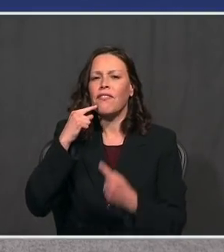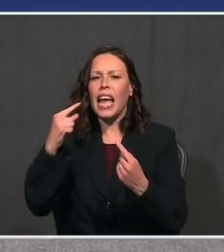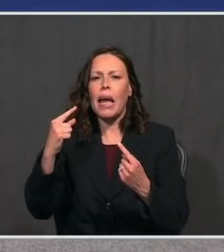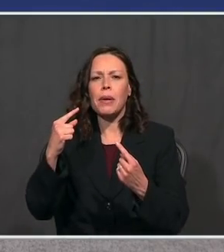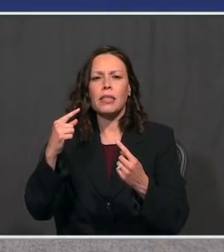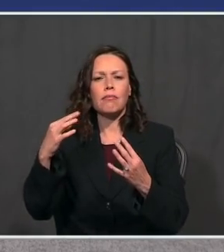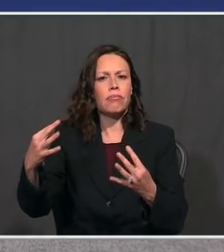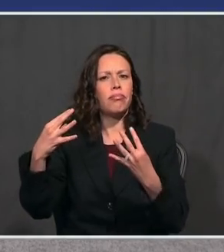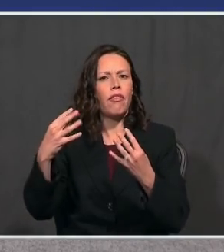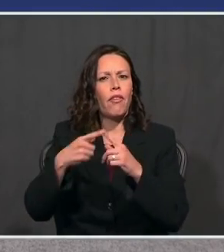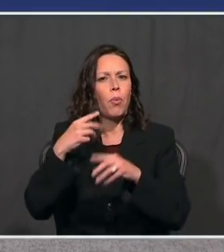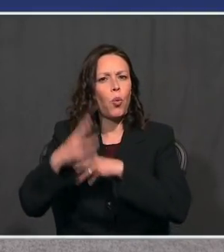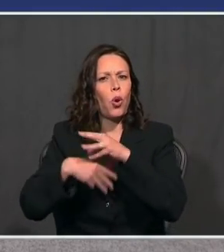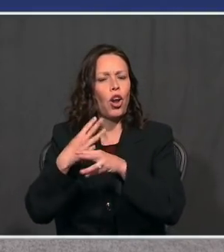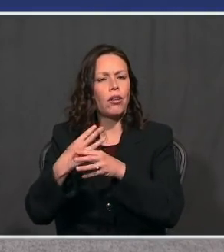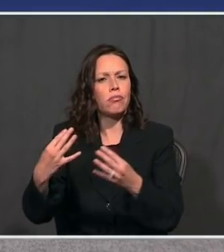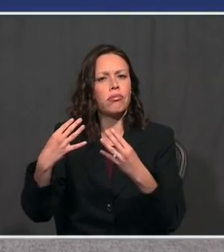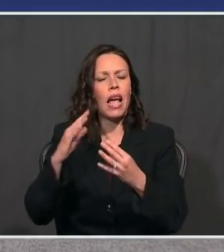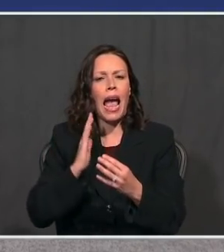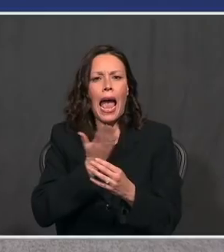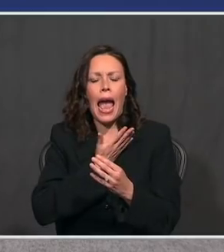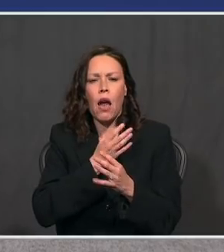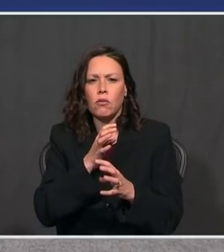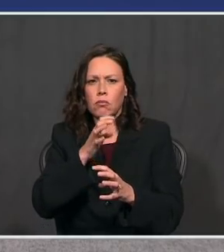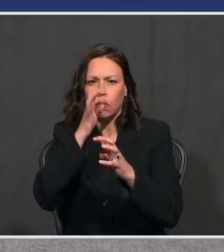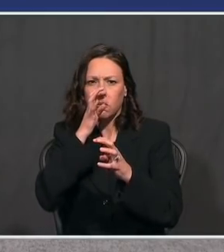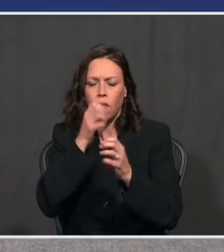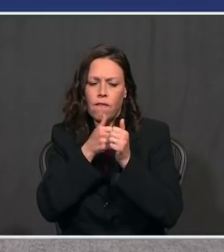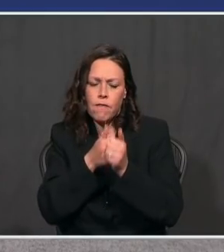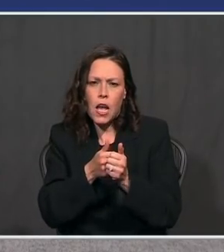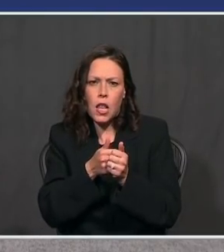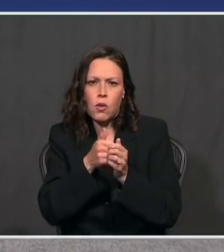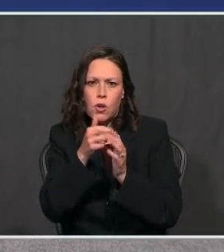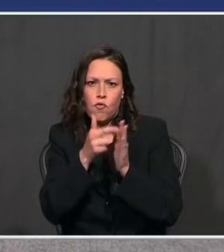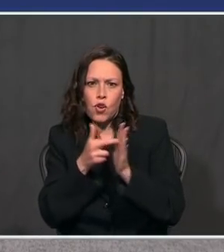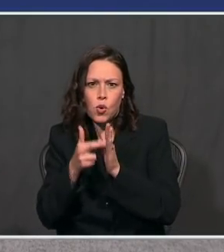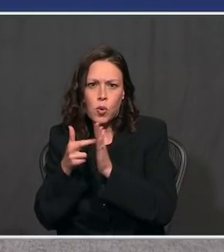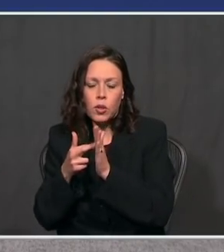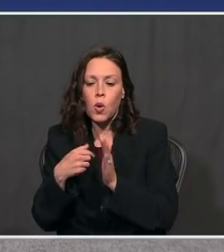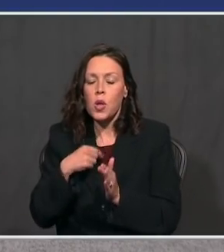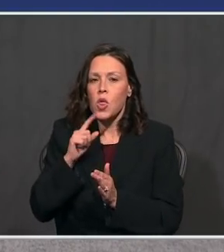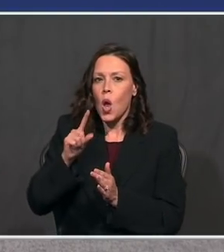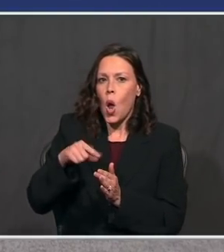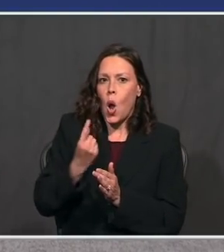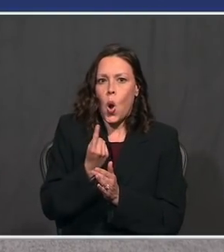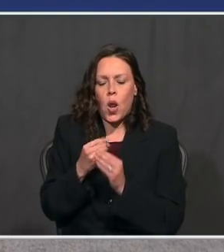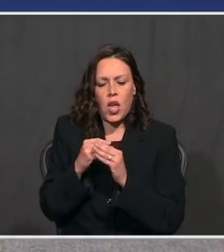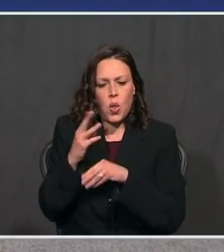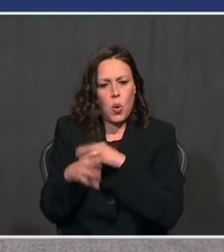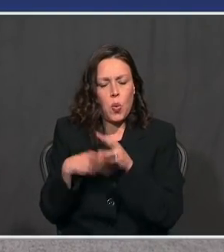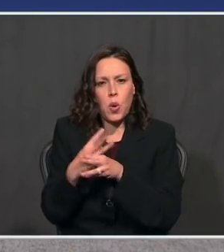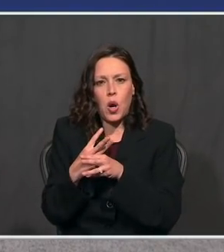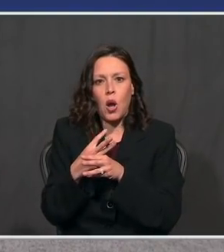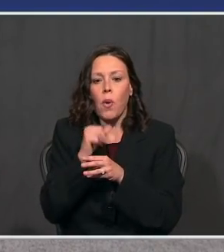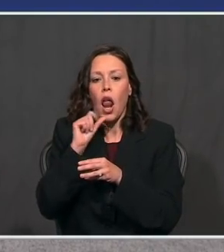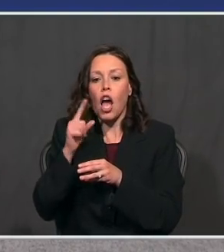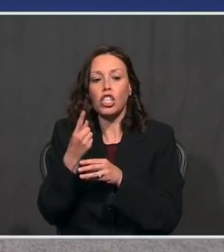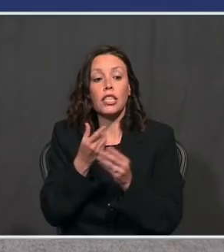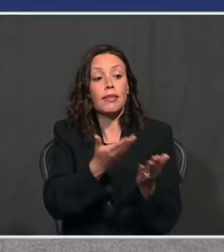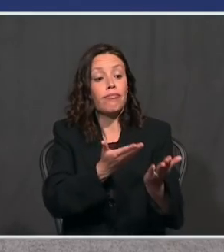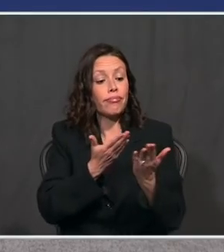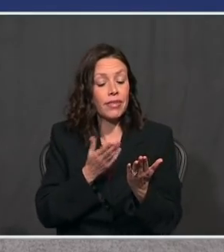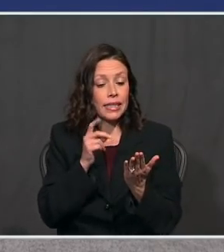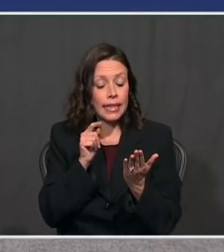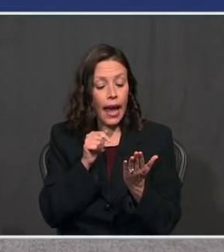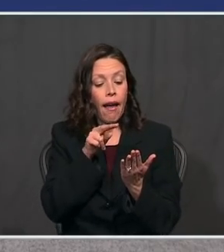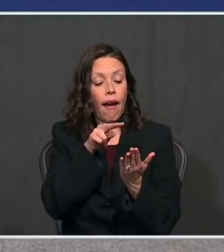world for its regulatory rigor. We're one of the only regulators in the world where we don't just take the data that's handed